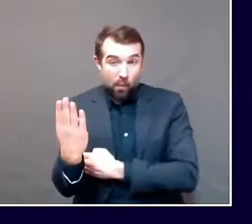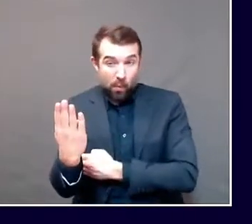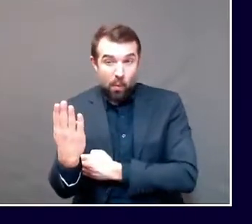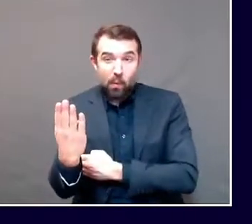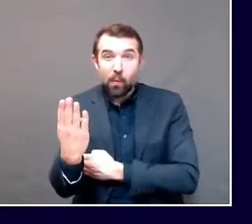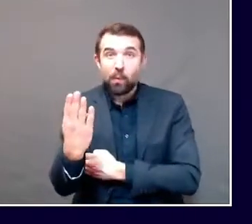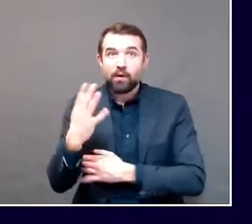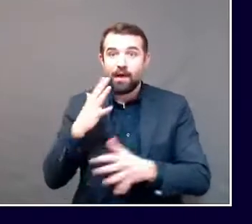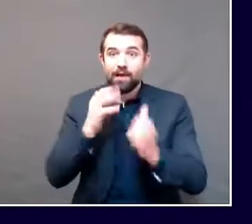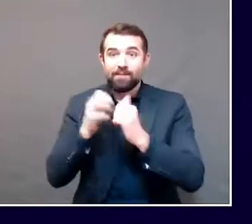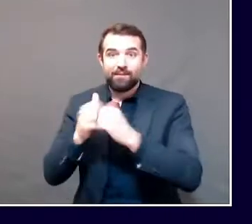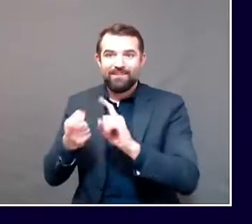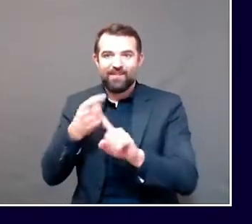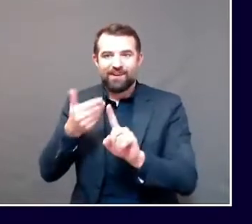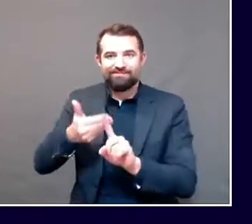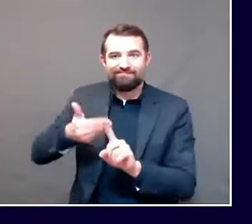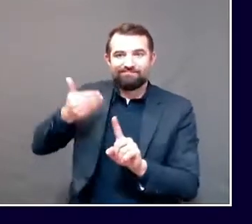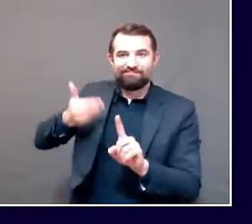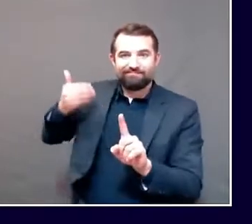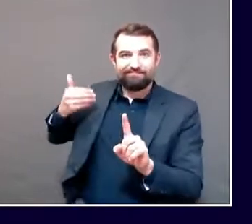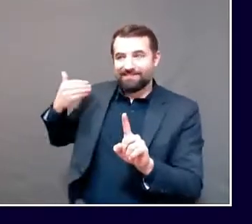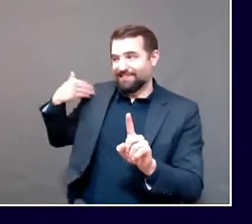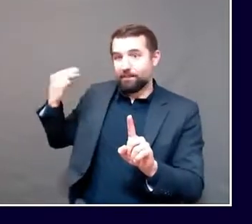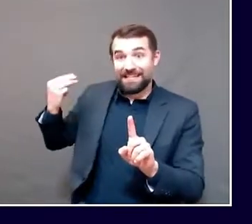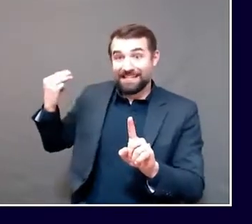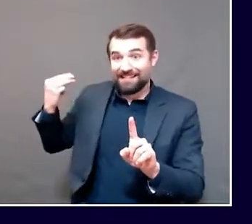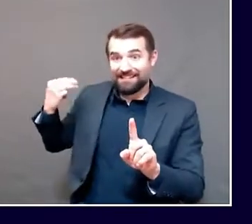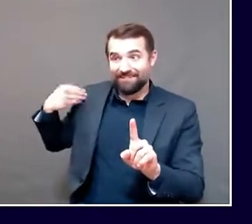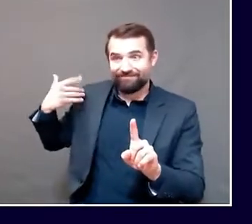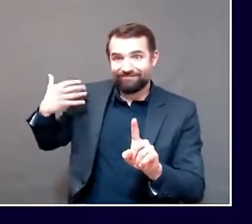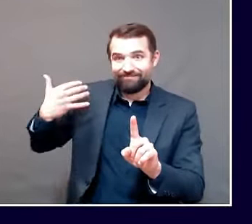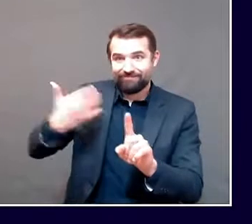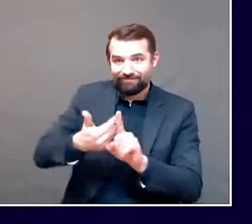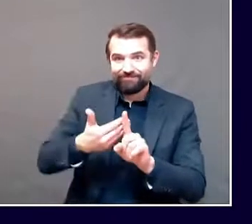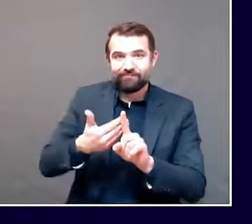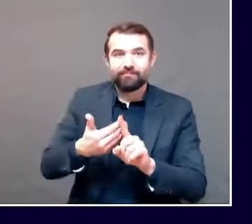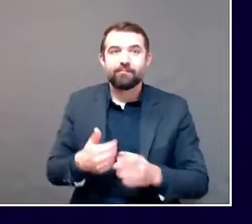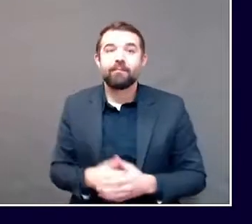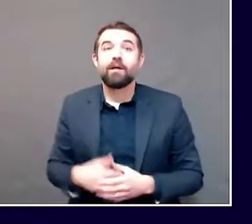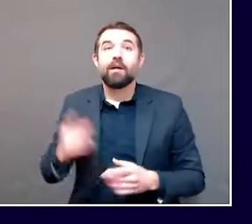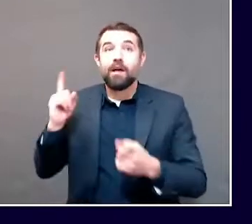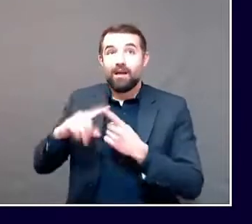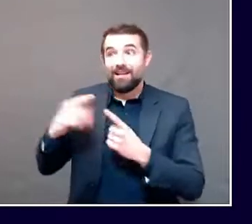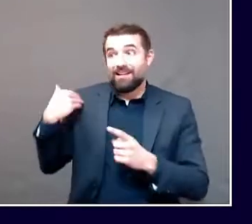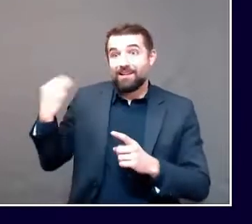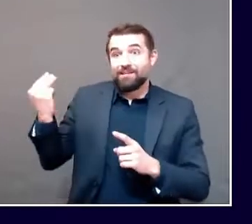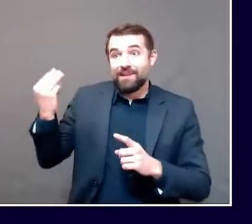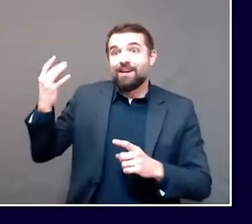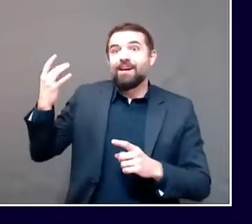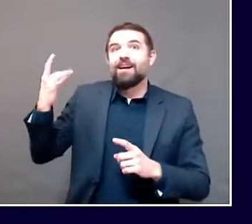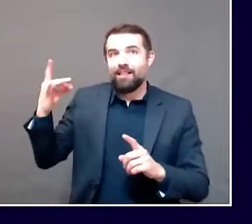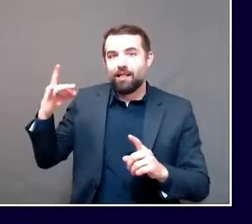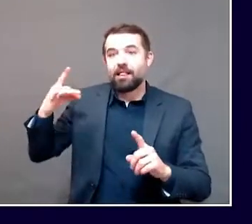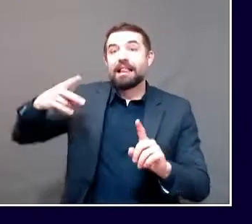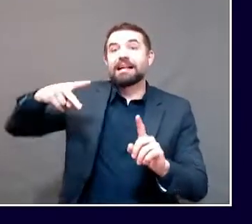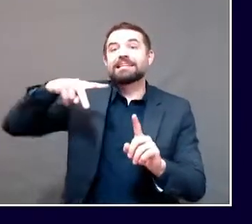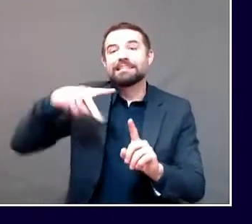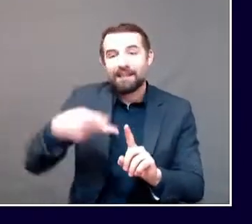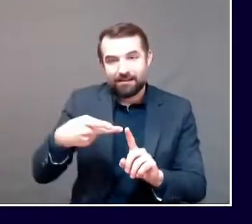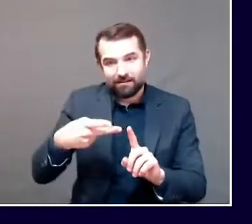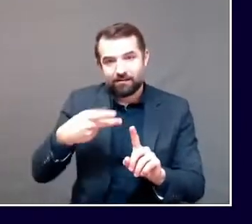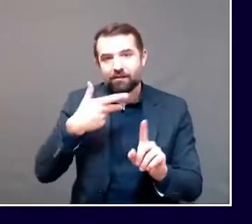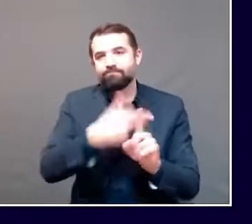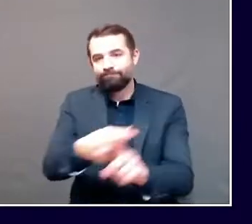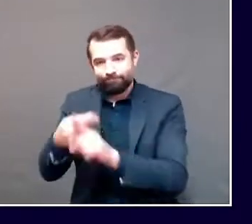on Monday. So that's just the natural system that we have. So undoubtedly, Jessica, that number is